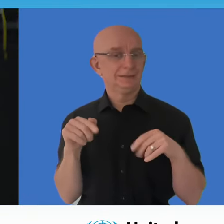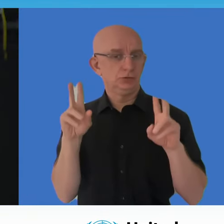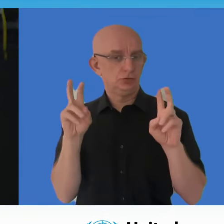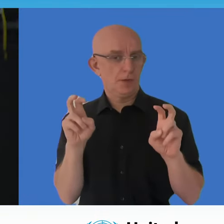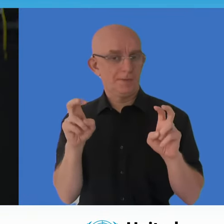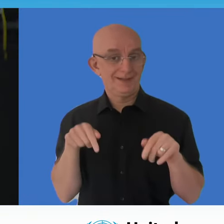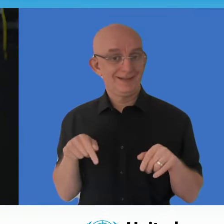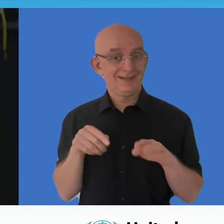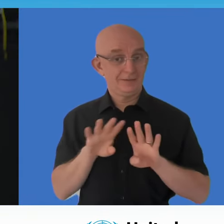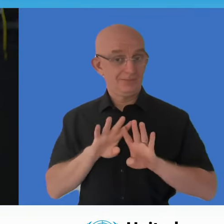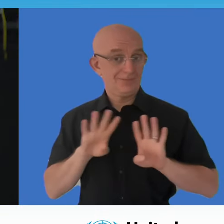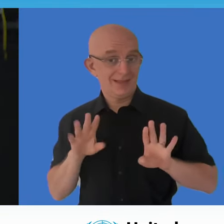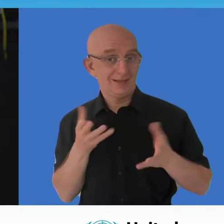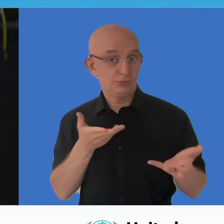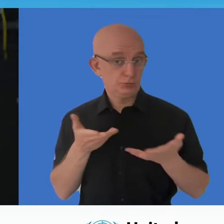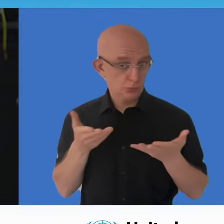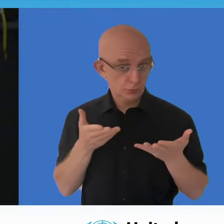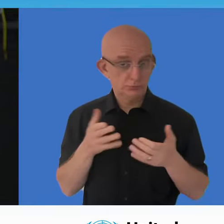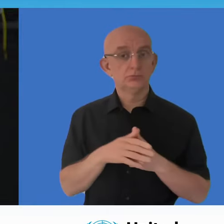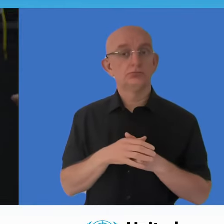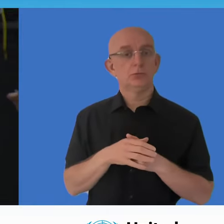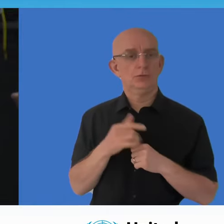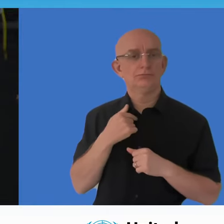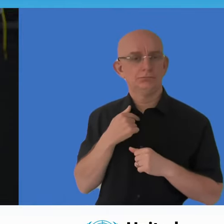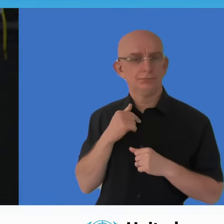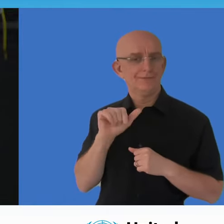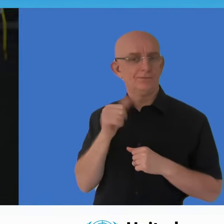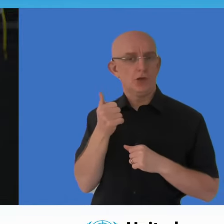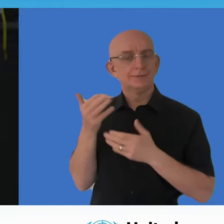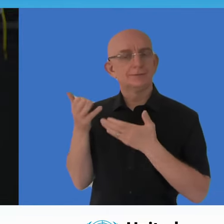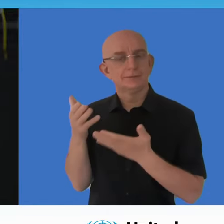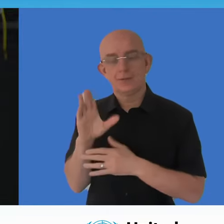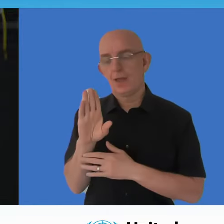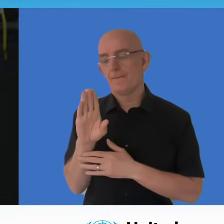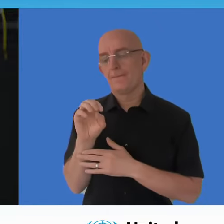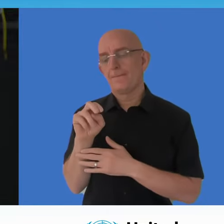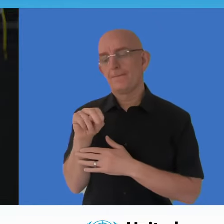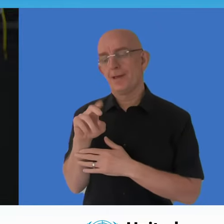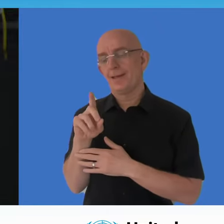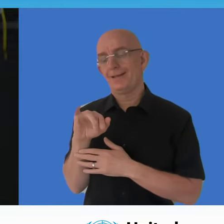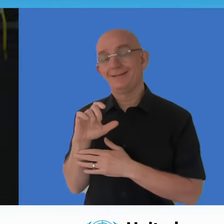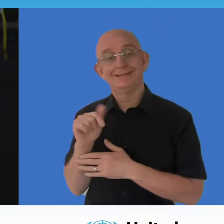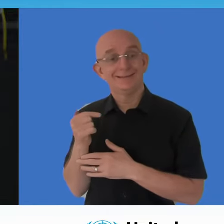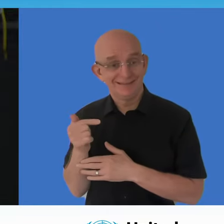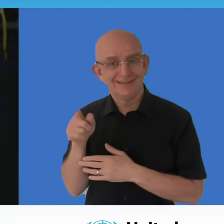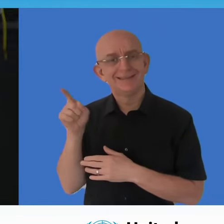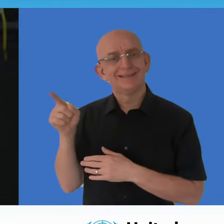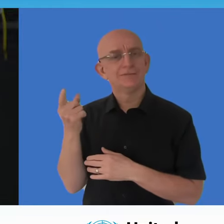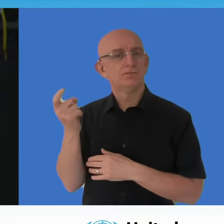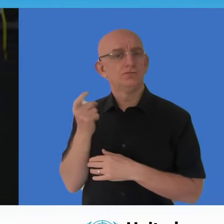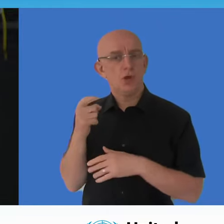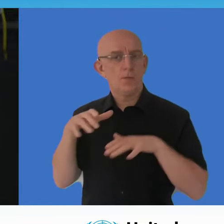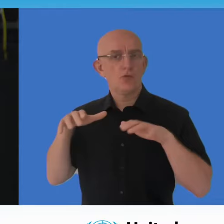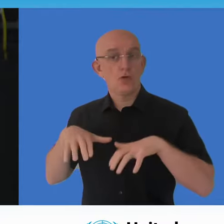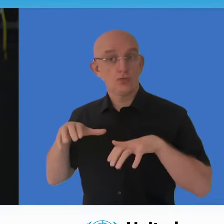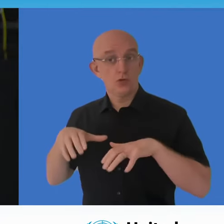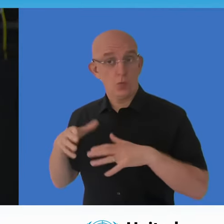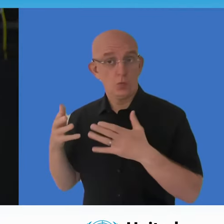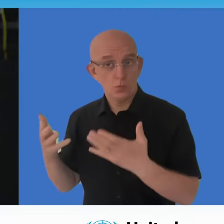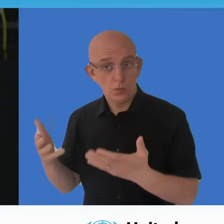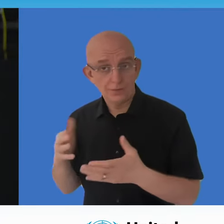of Sunrise Tropical. So we'd like to learn more about your initiative and what you've done in the past few years.